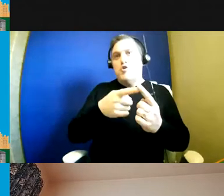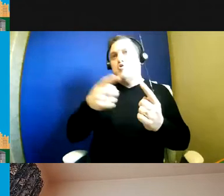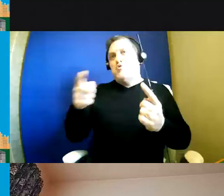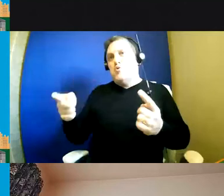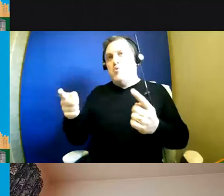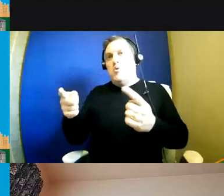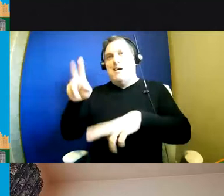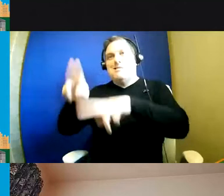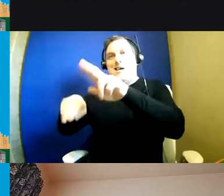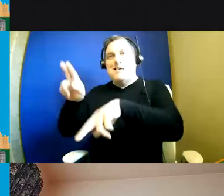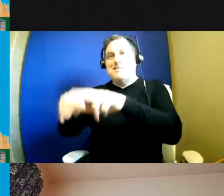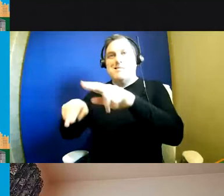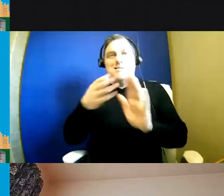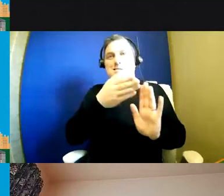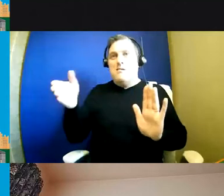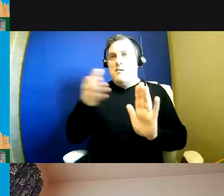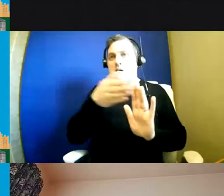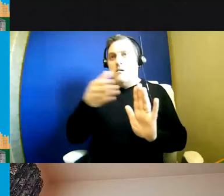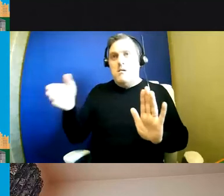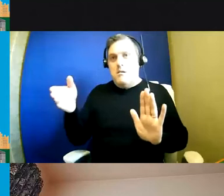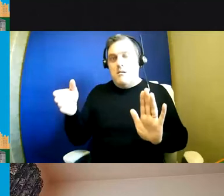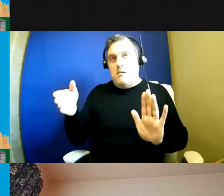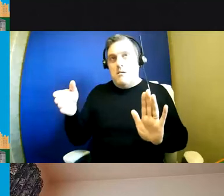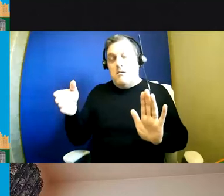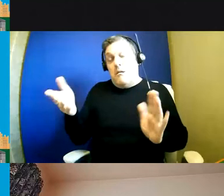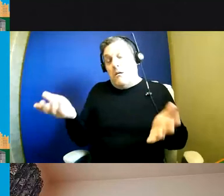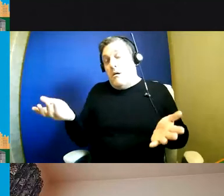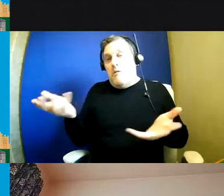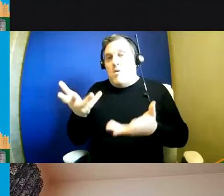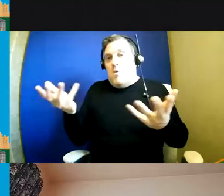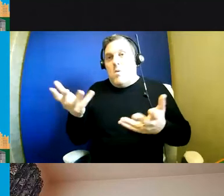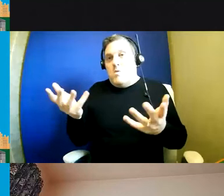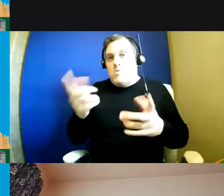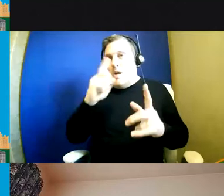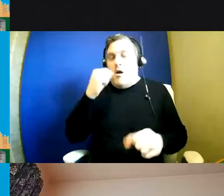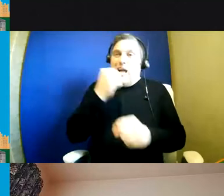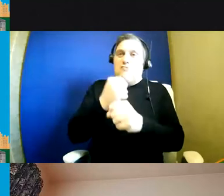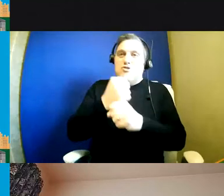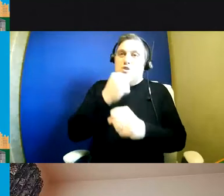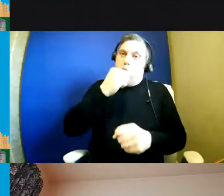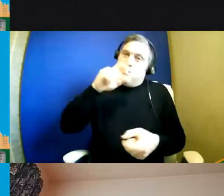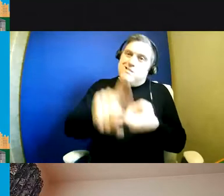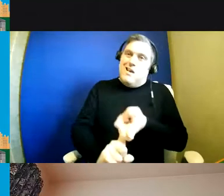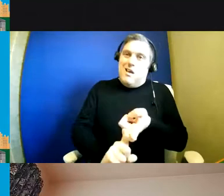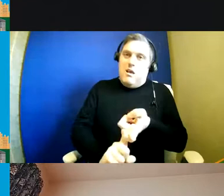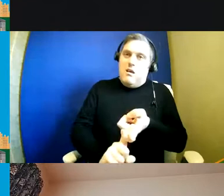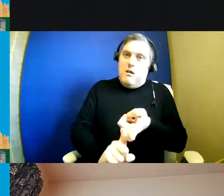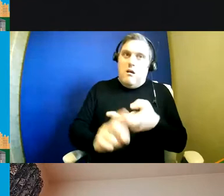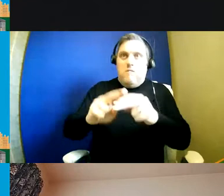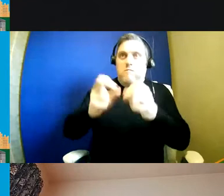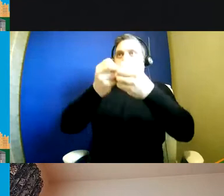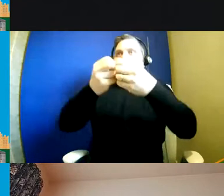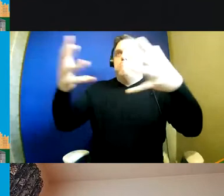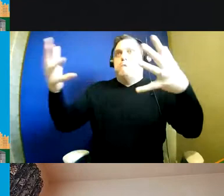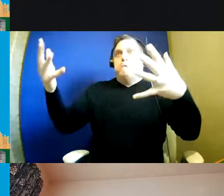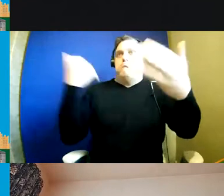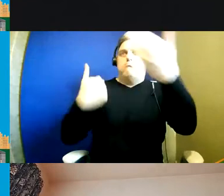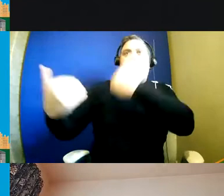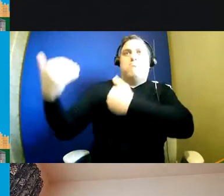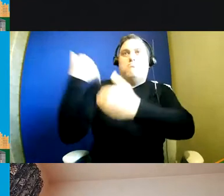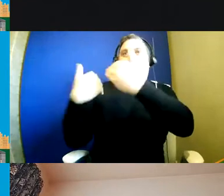Obviously, we're not sure that that will stay as impressive as it is if the numbers increase as